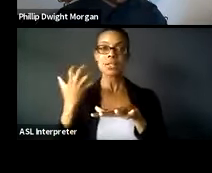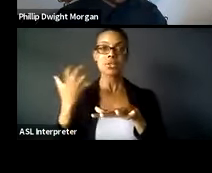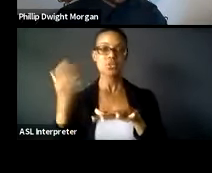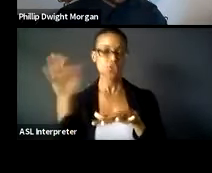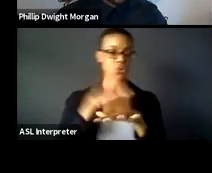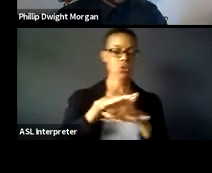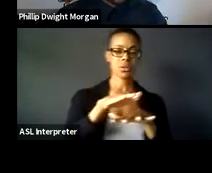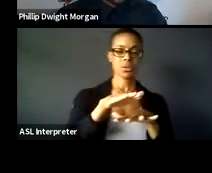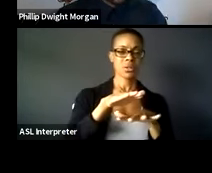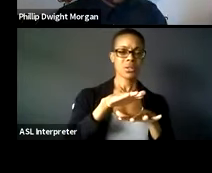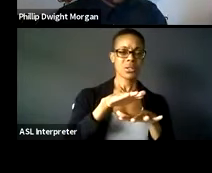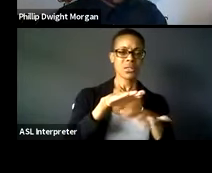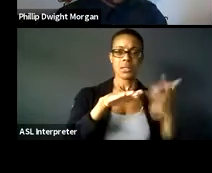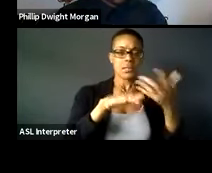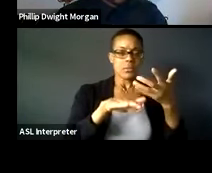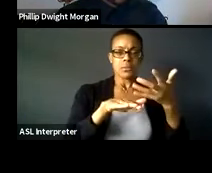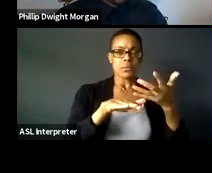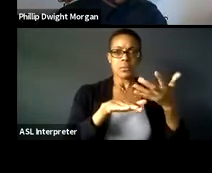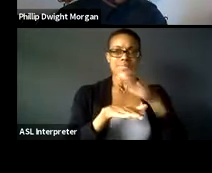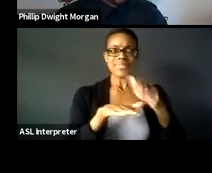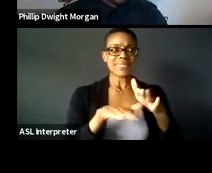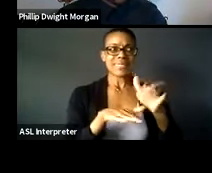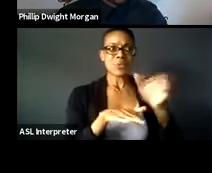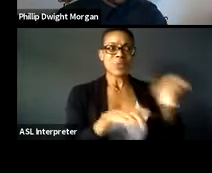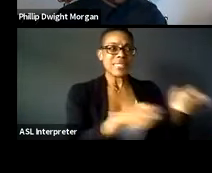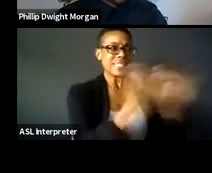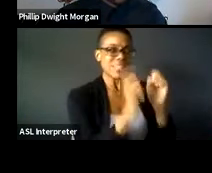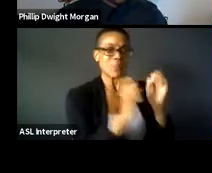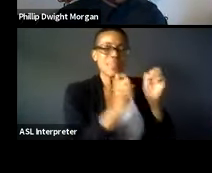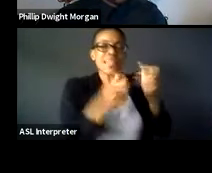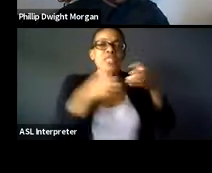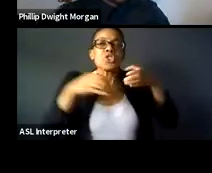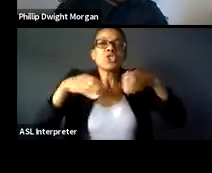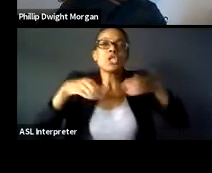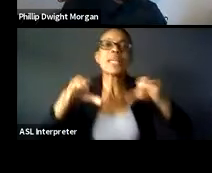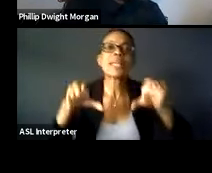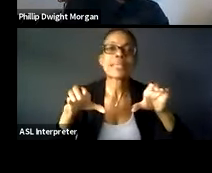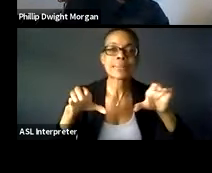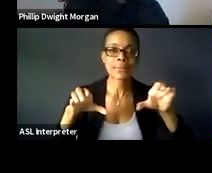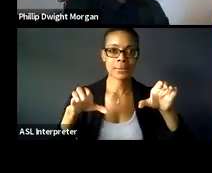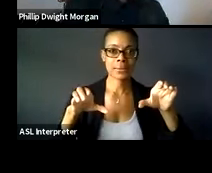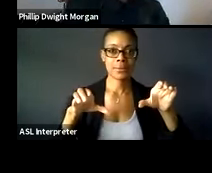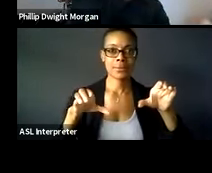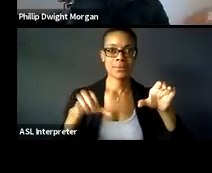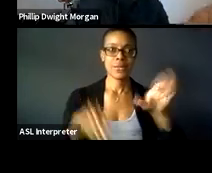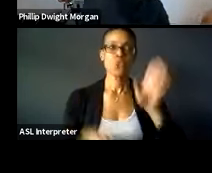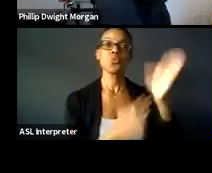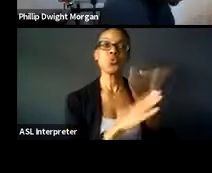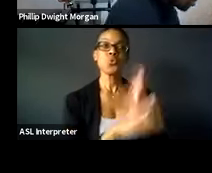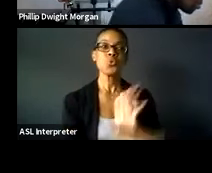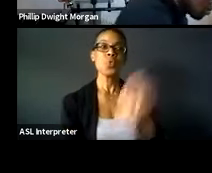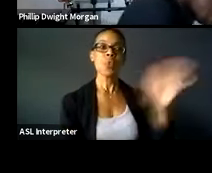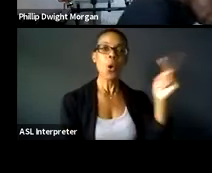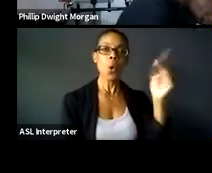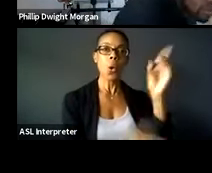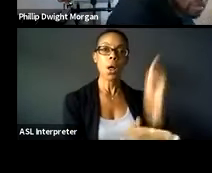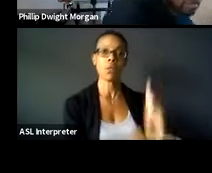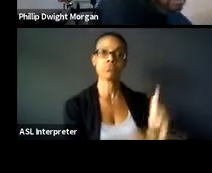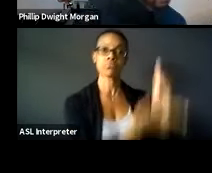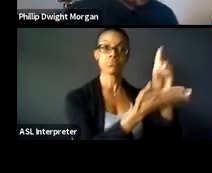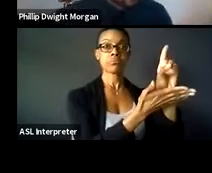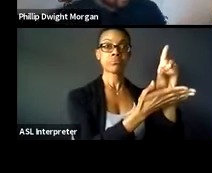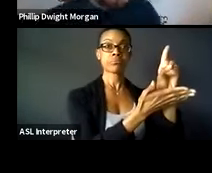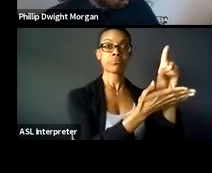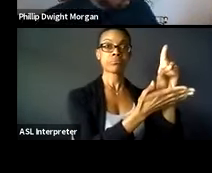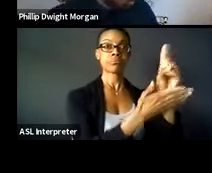didn't even give me the opportunity, that used their own privilege to be able to just